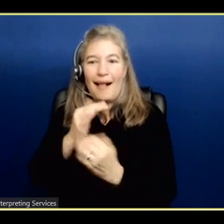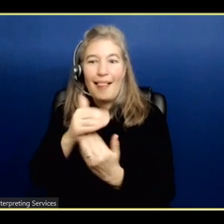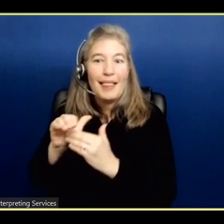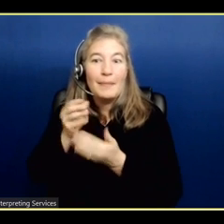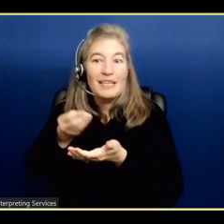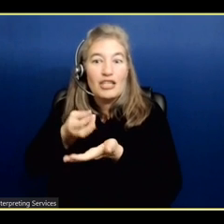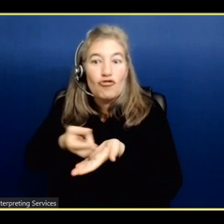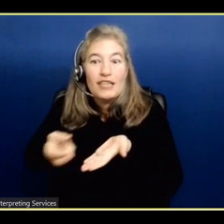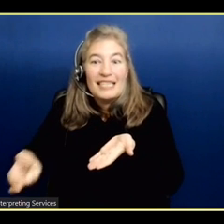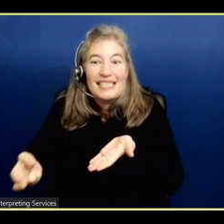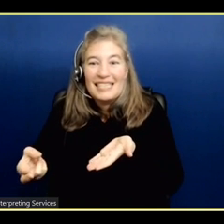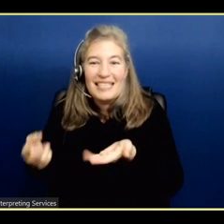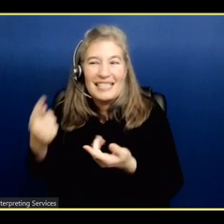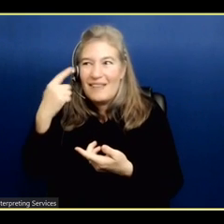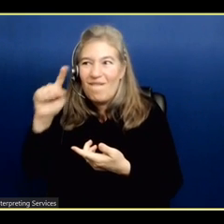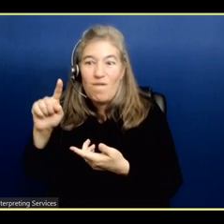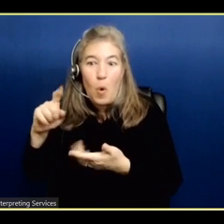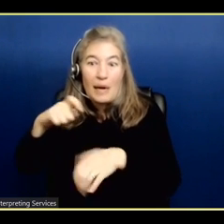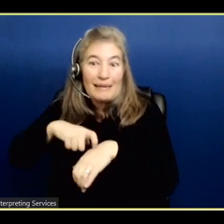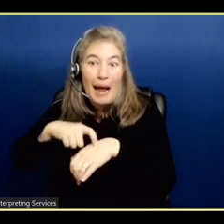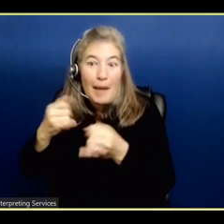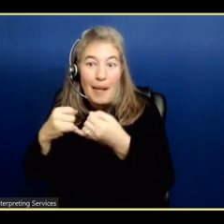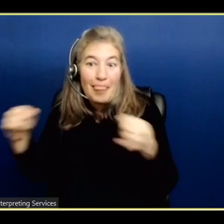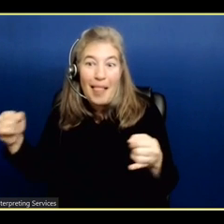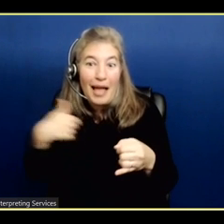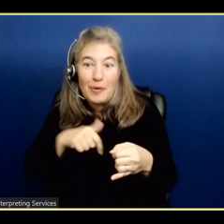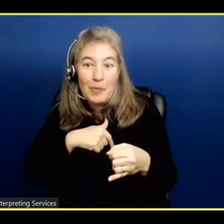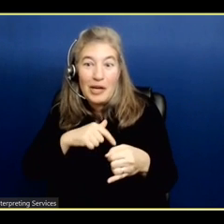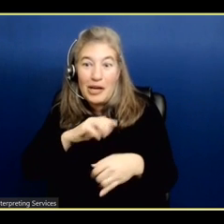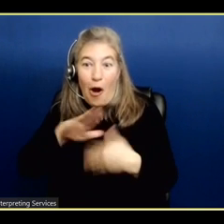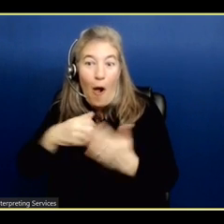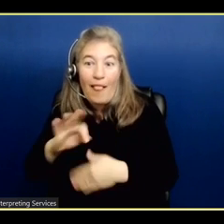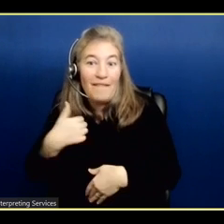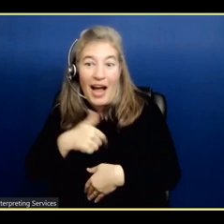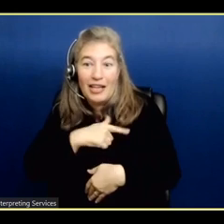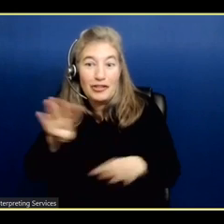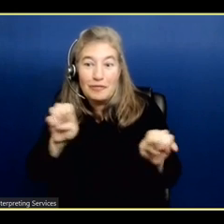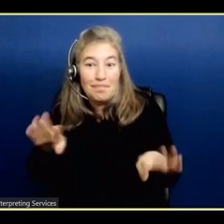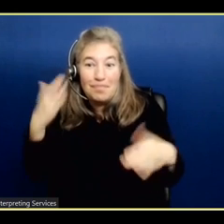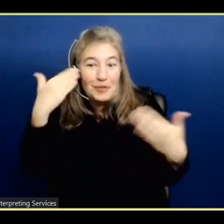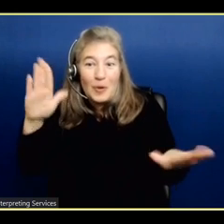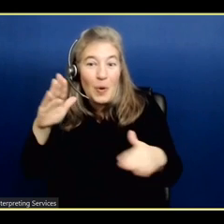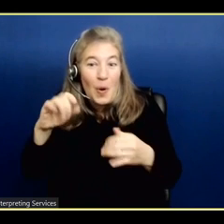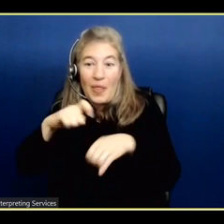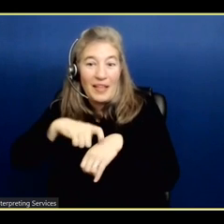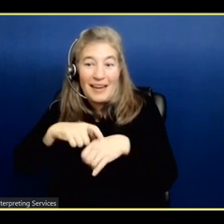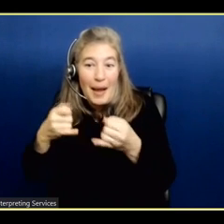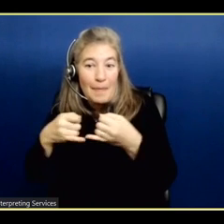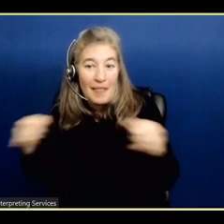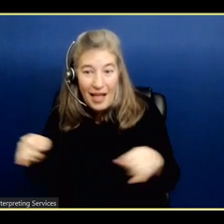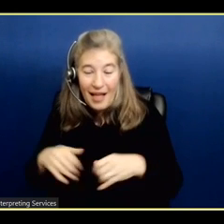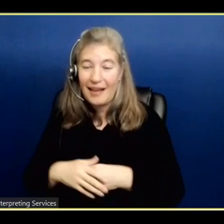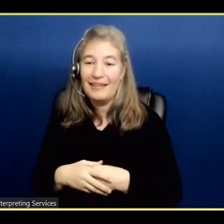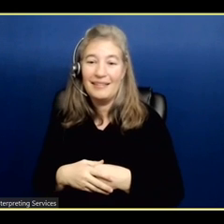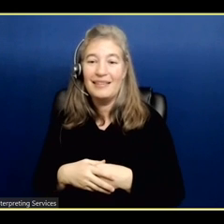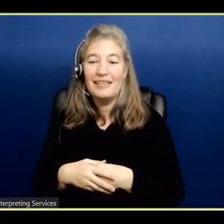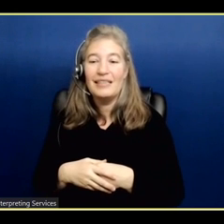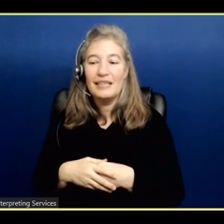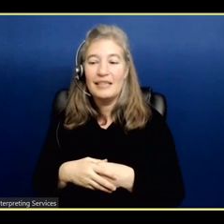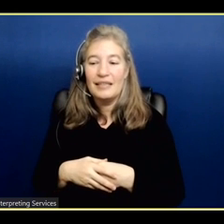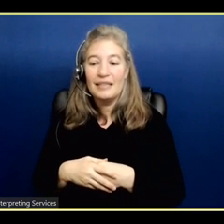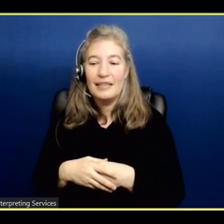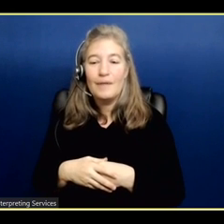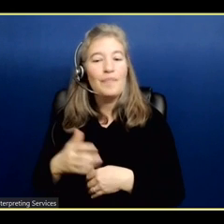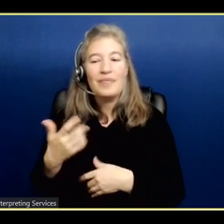the people who will do the things, administer the grant, run the organization, have what they need. And that's near to the bottom.